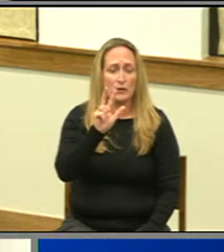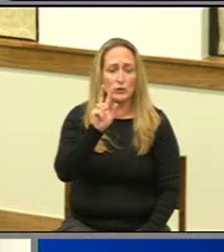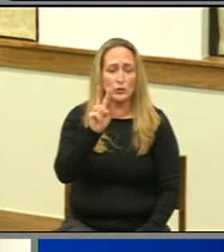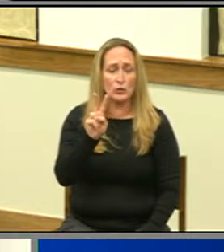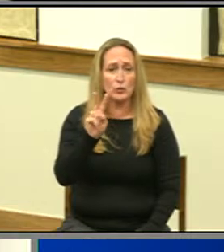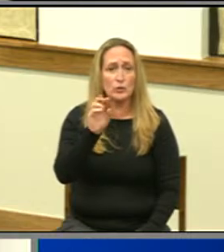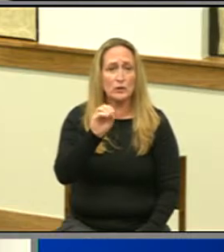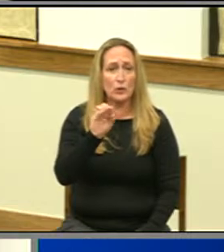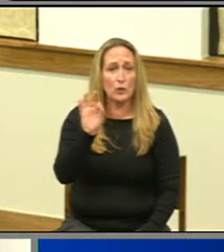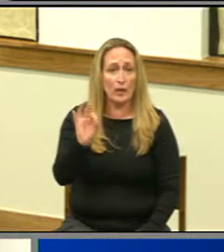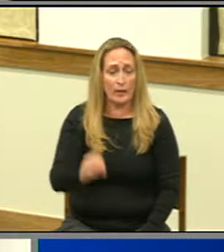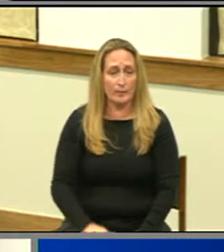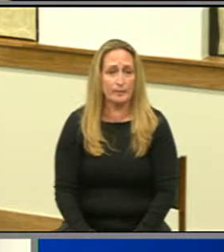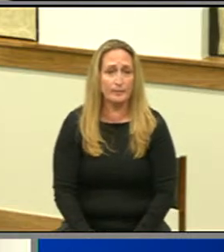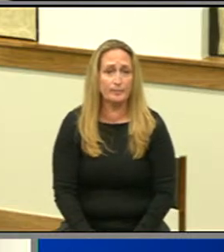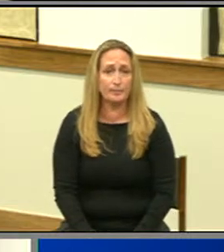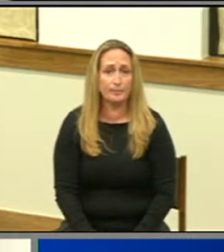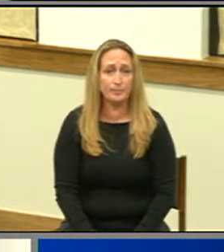126-716-3209.